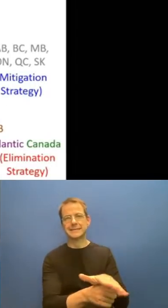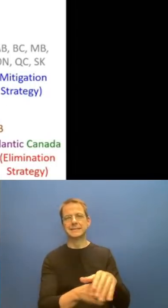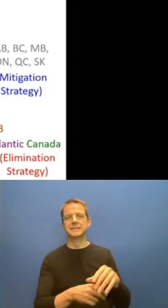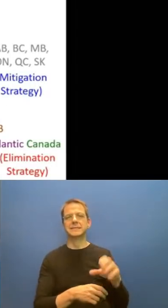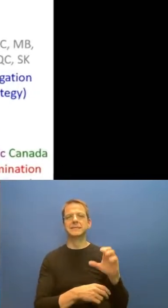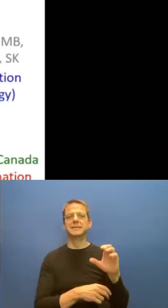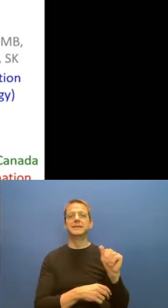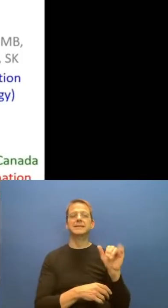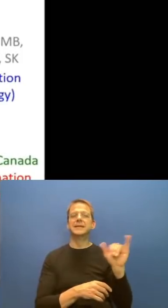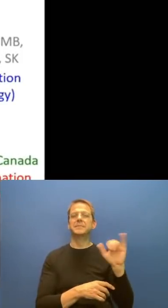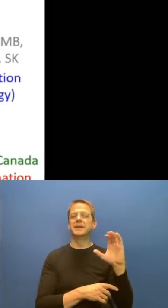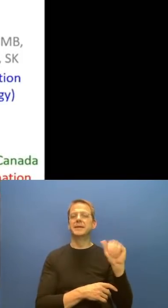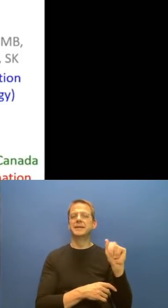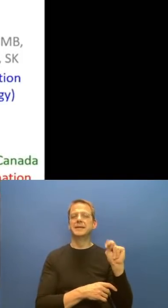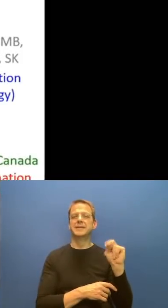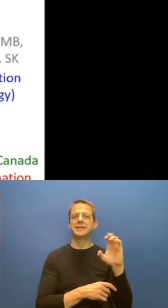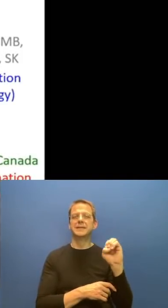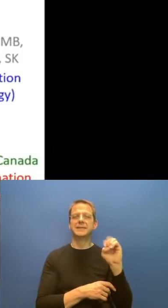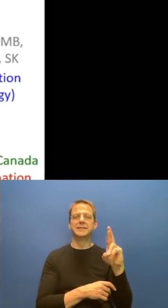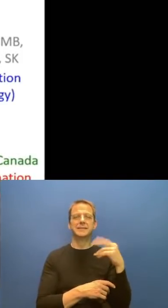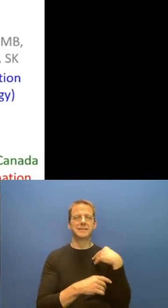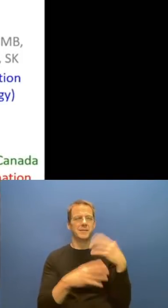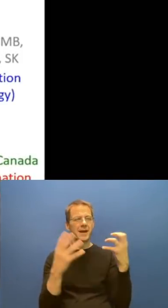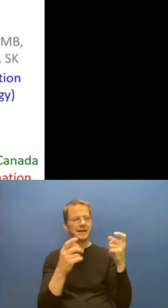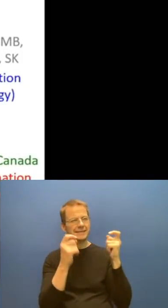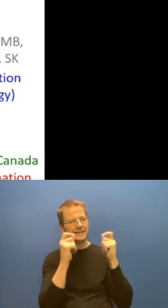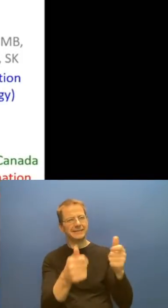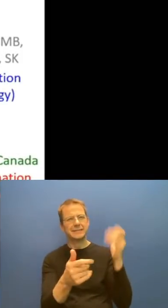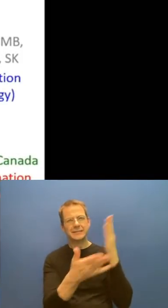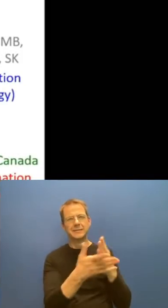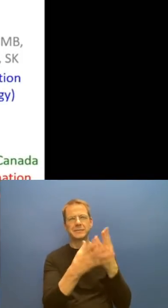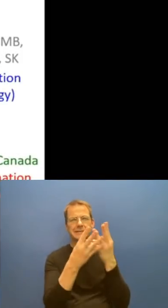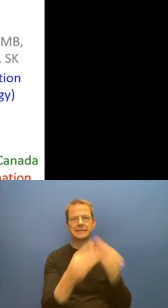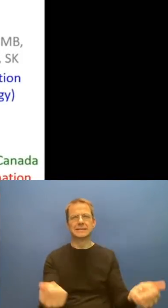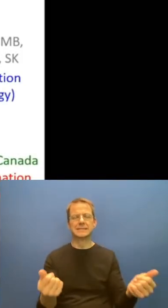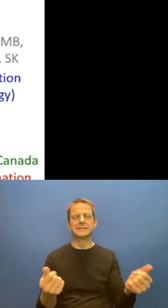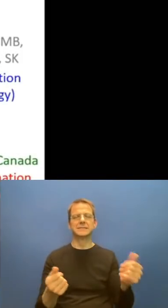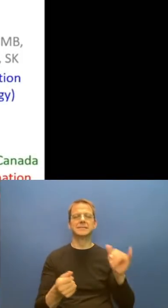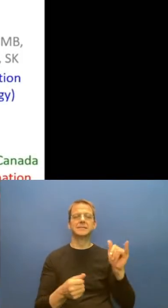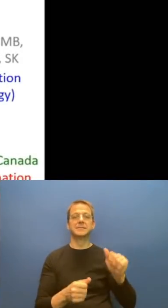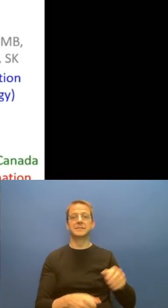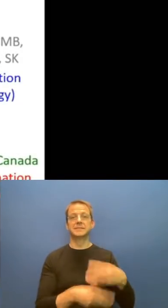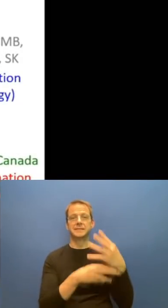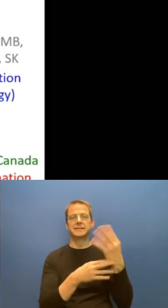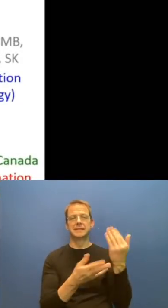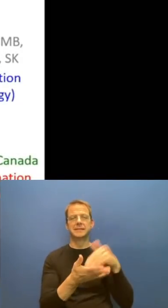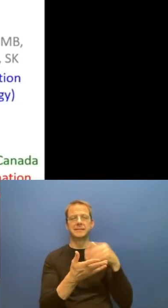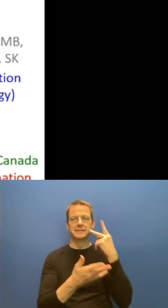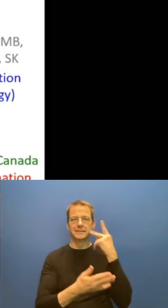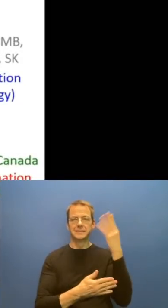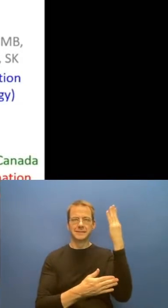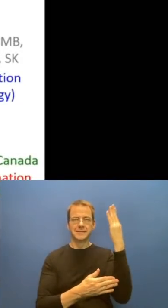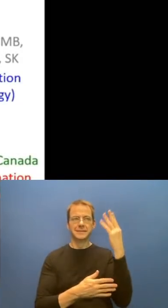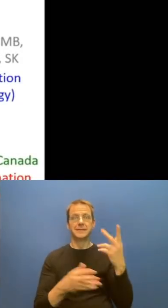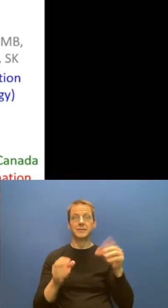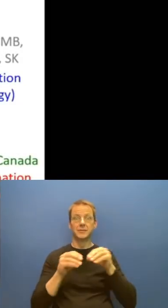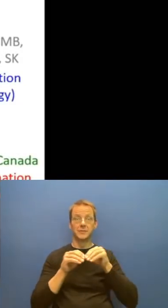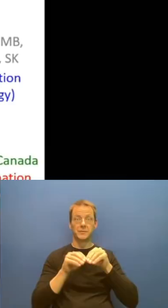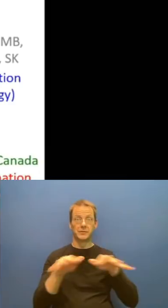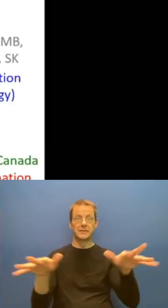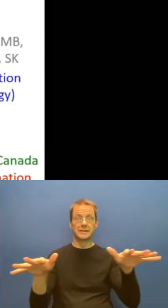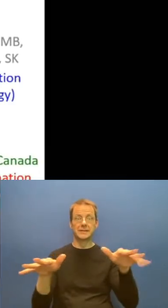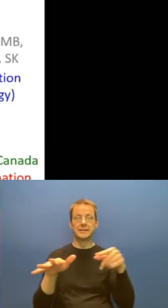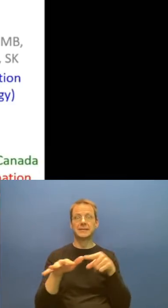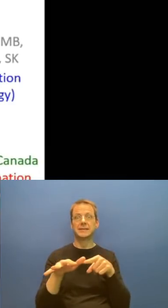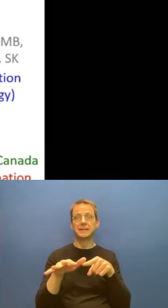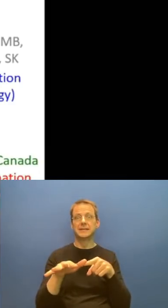And here, coming again to the spread, because in the same way that variants don't come by themselves, they come because